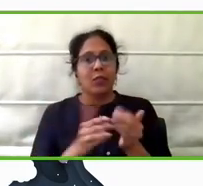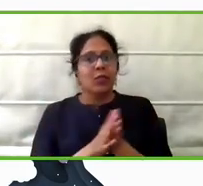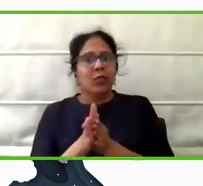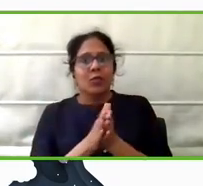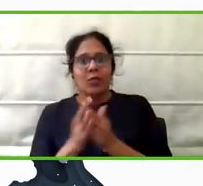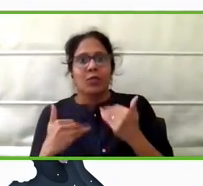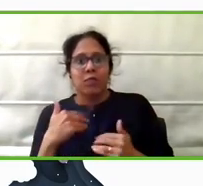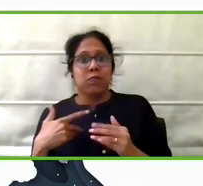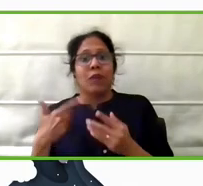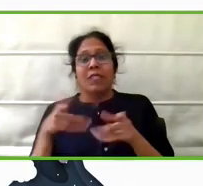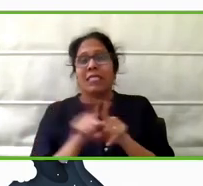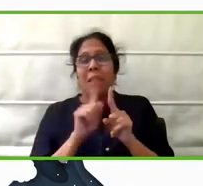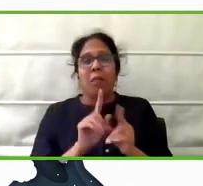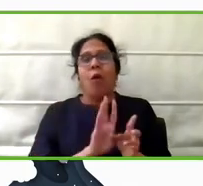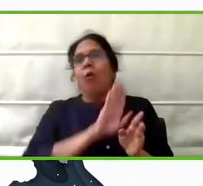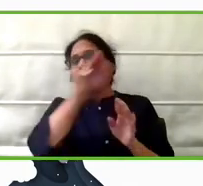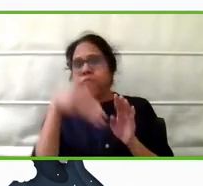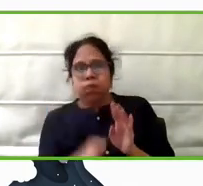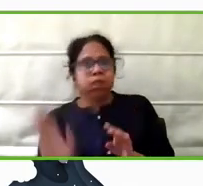roller coaster ride,